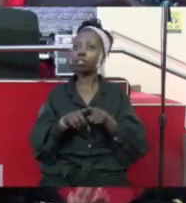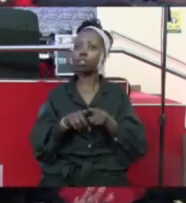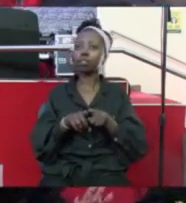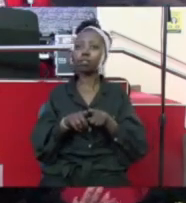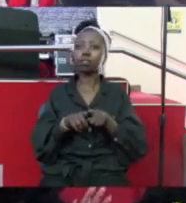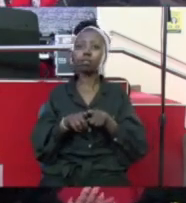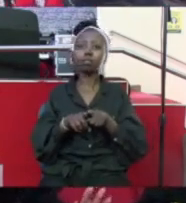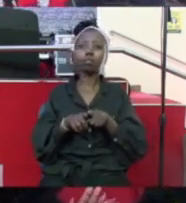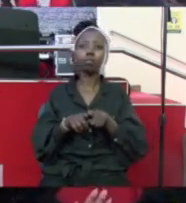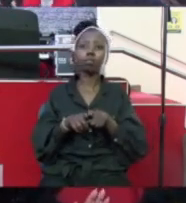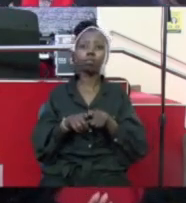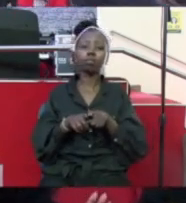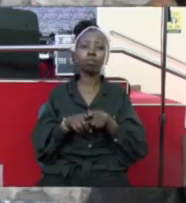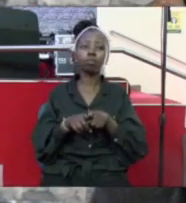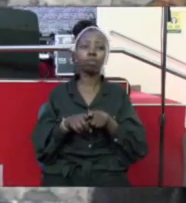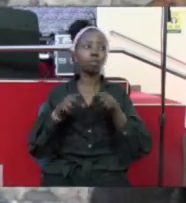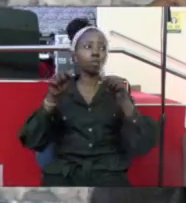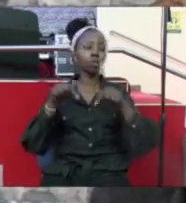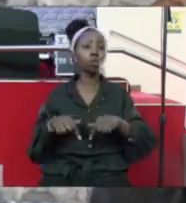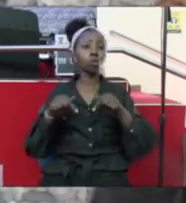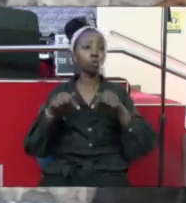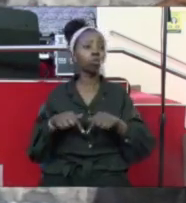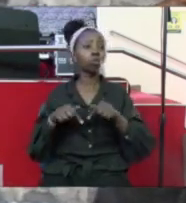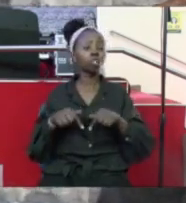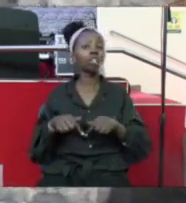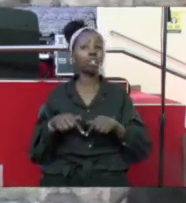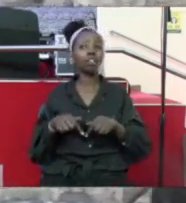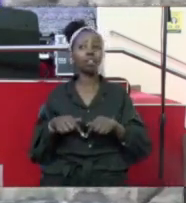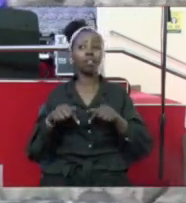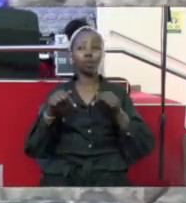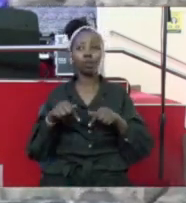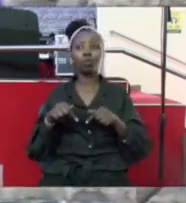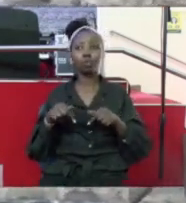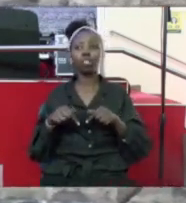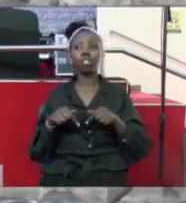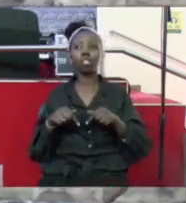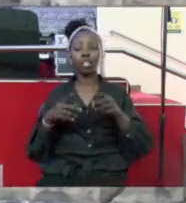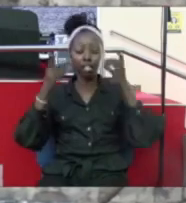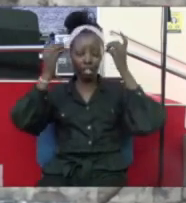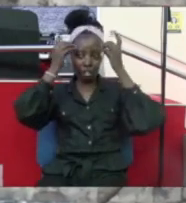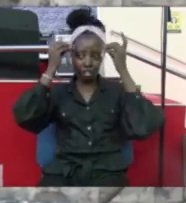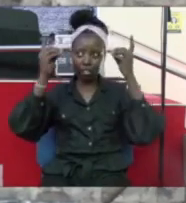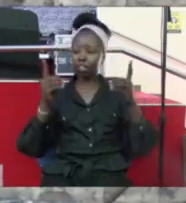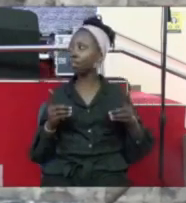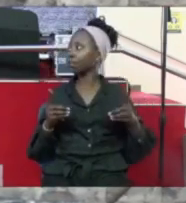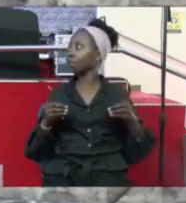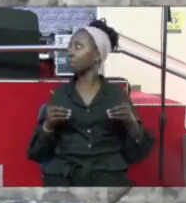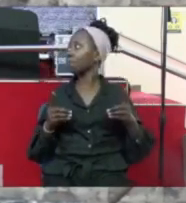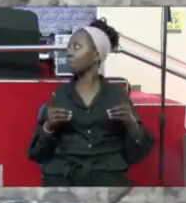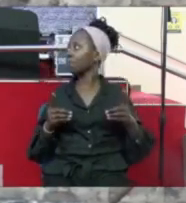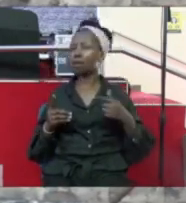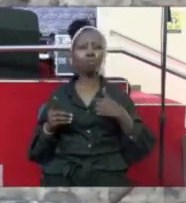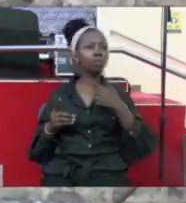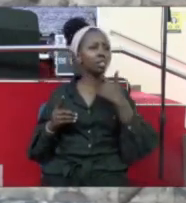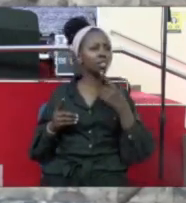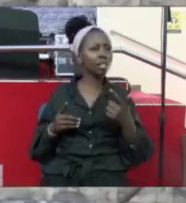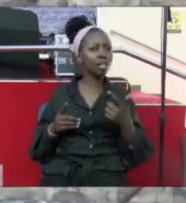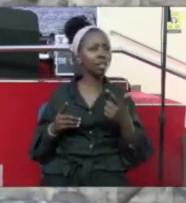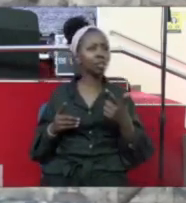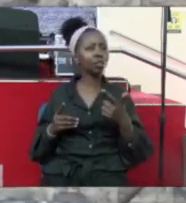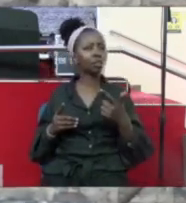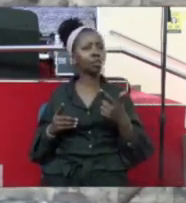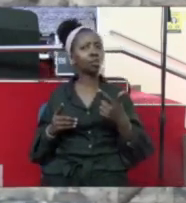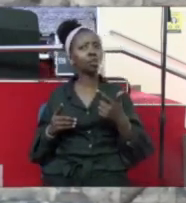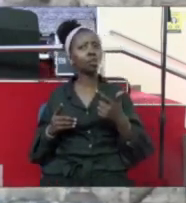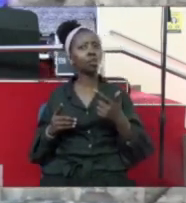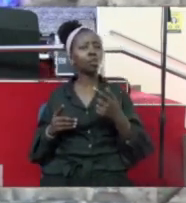So today is the day that you can make that bold choice. I've told you that myself, two sermons were